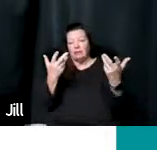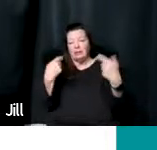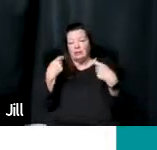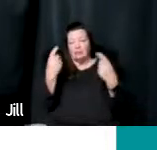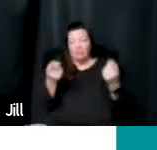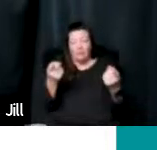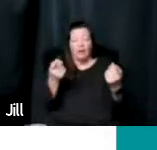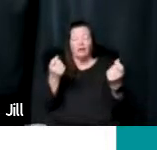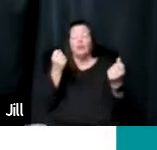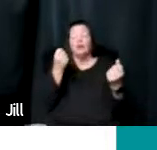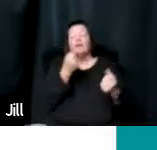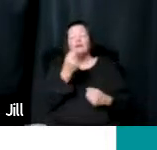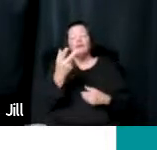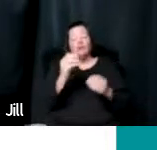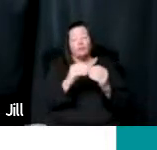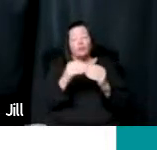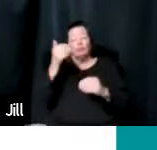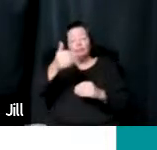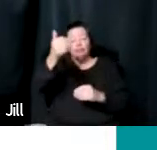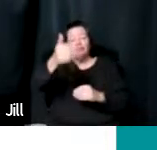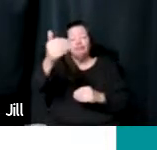more virtual hearings coming up.